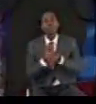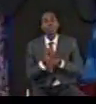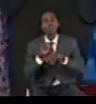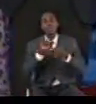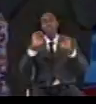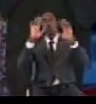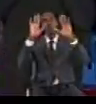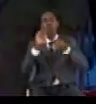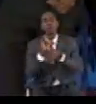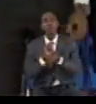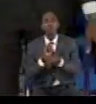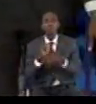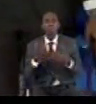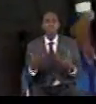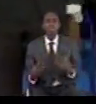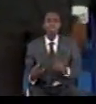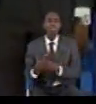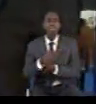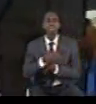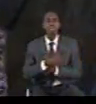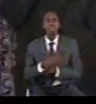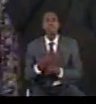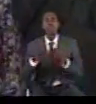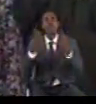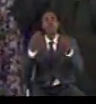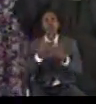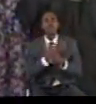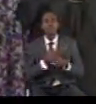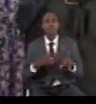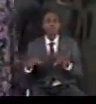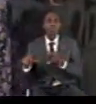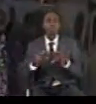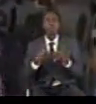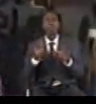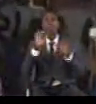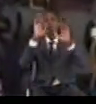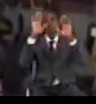a miracle today. Come and do